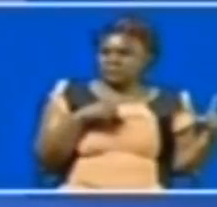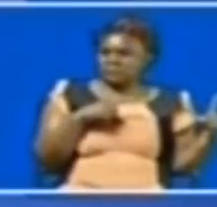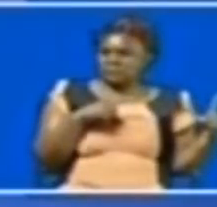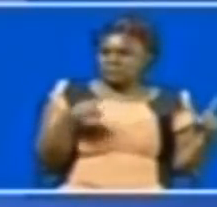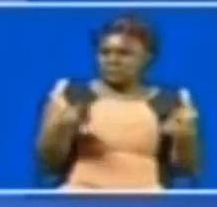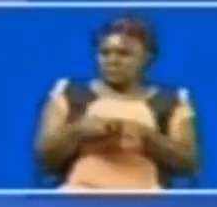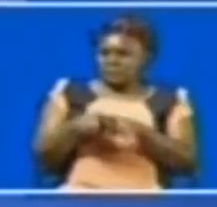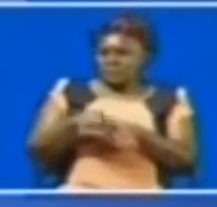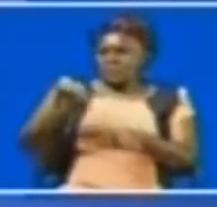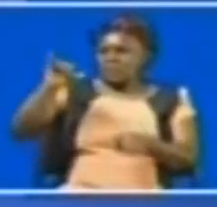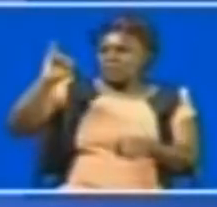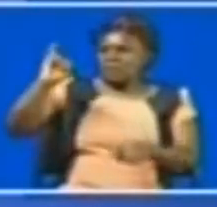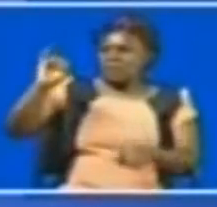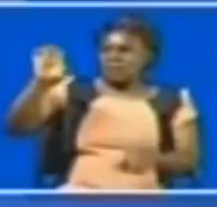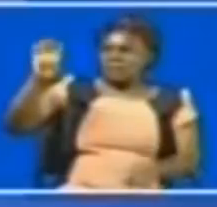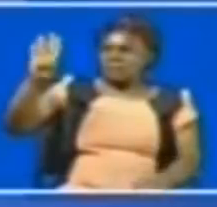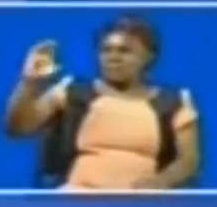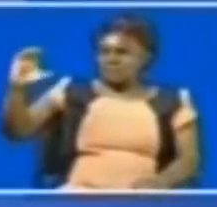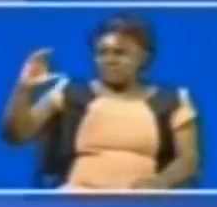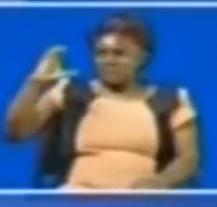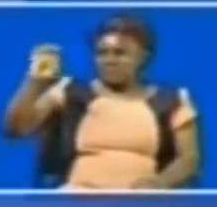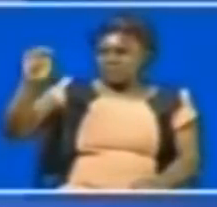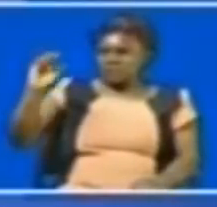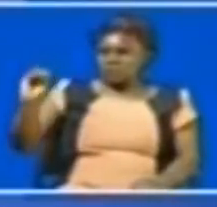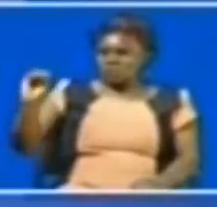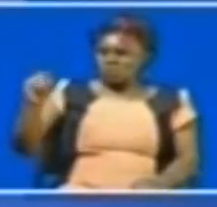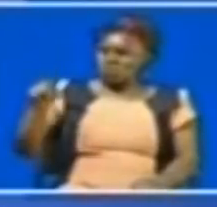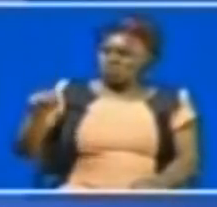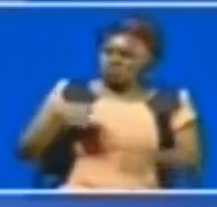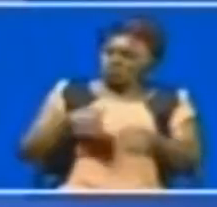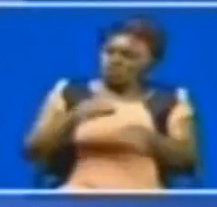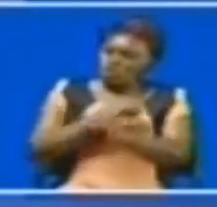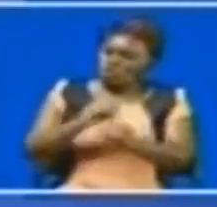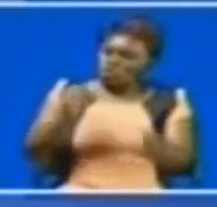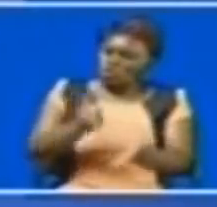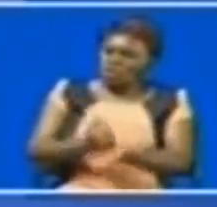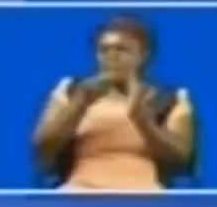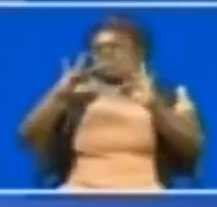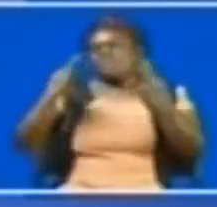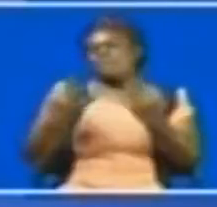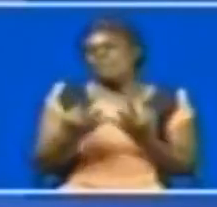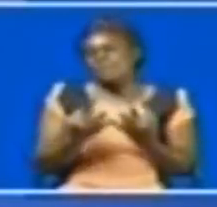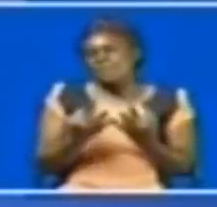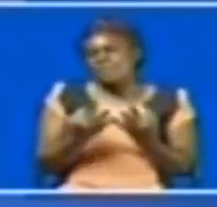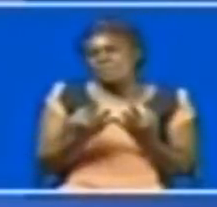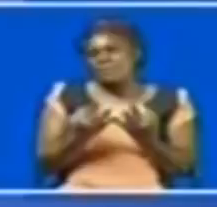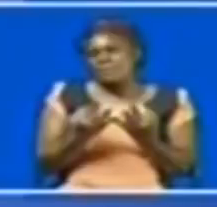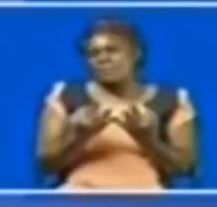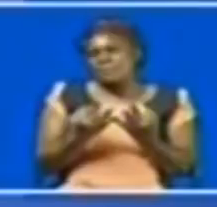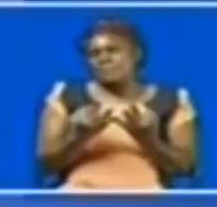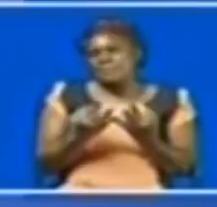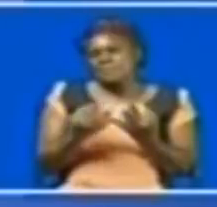in terms of IEBC, or you even as CEO, pushing for answers to help the family to be able to close